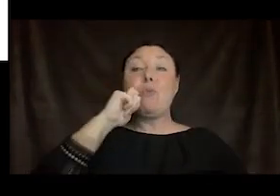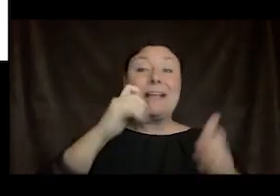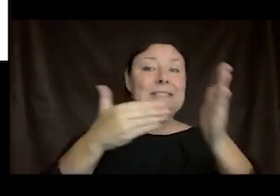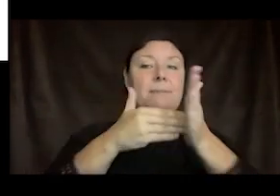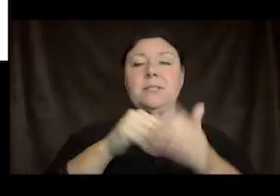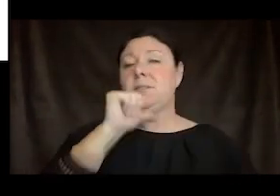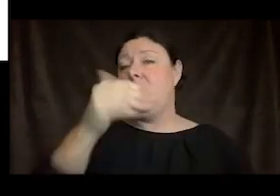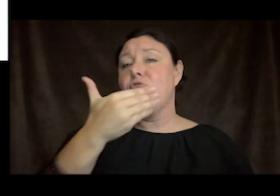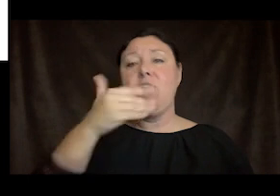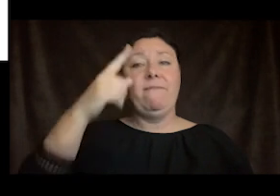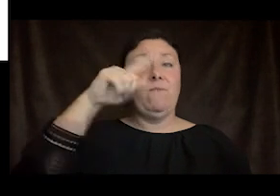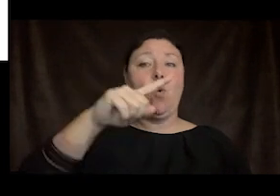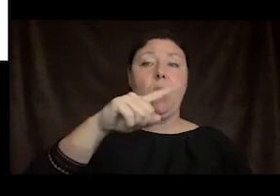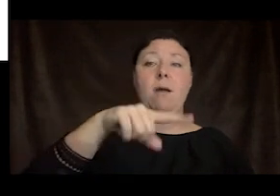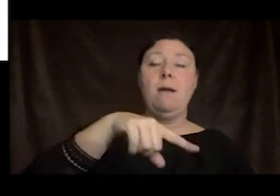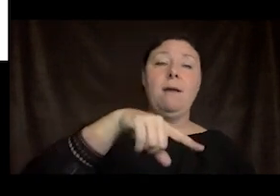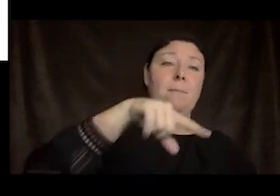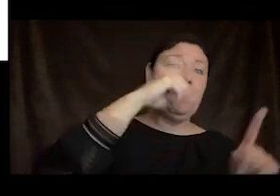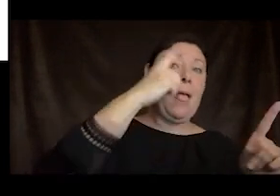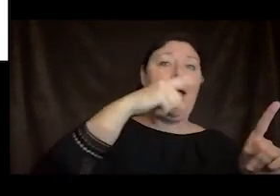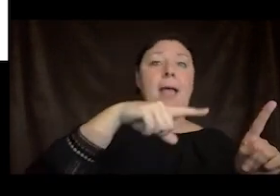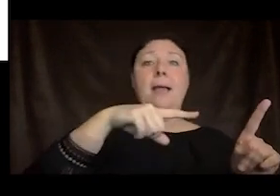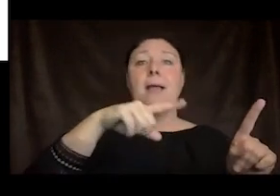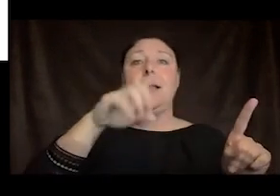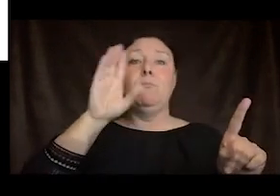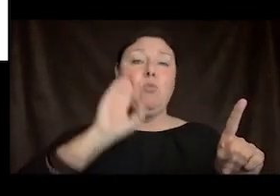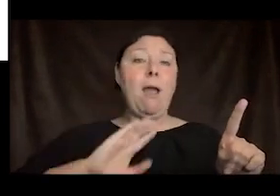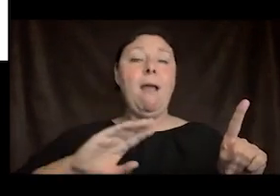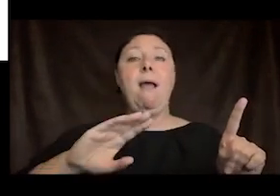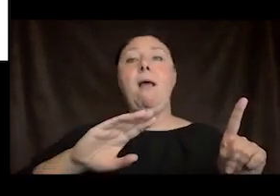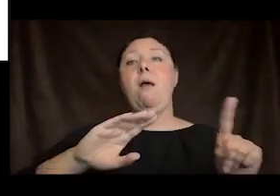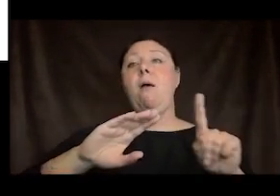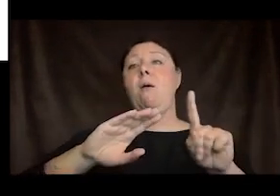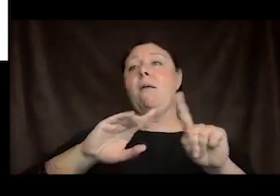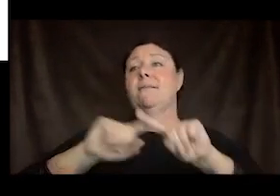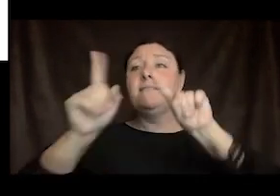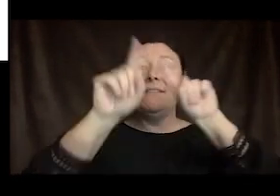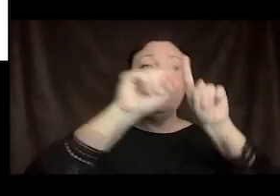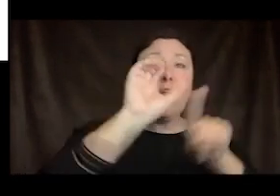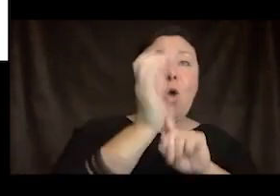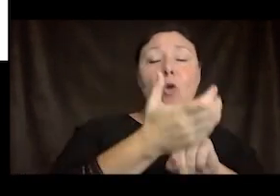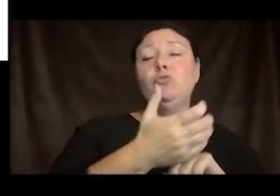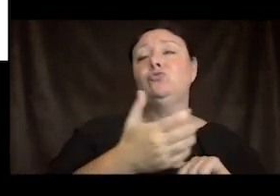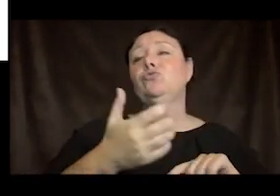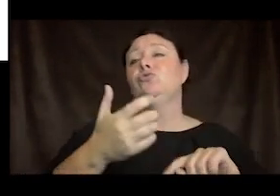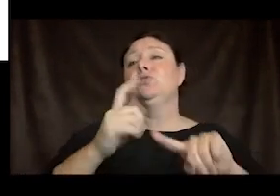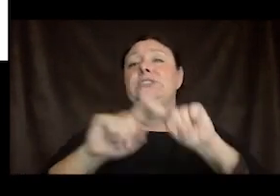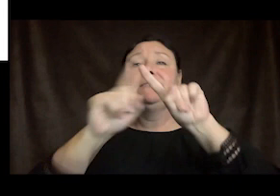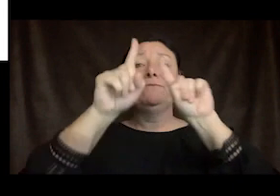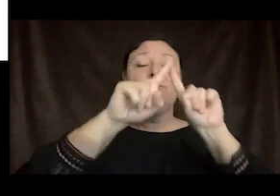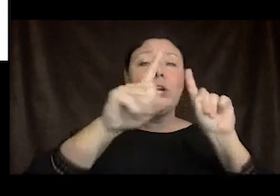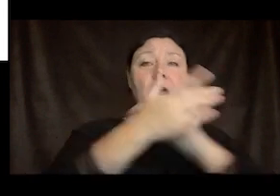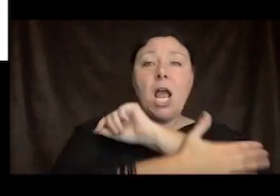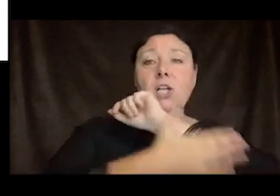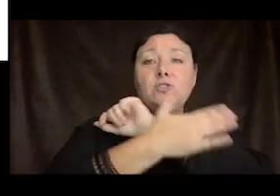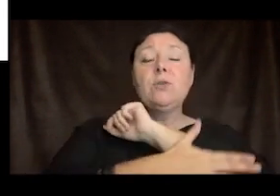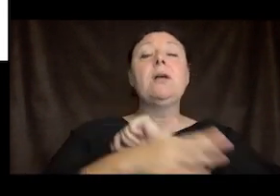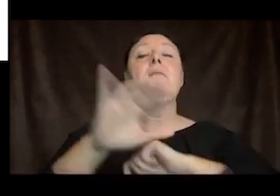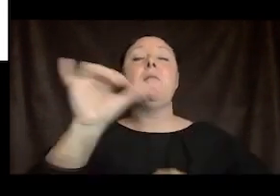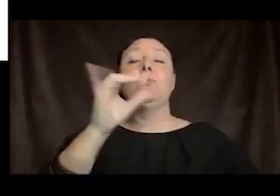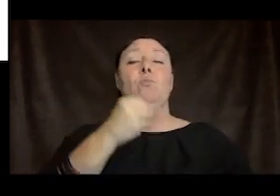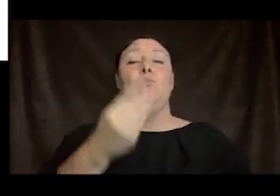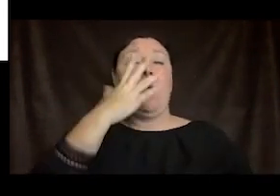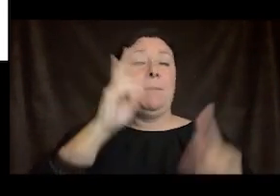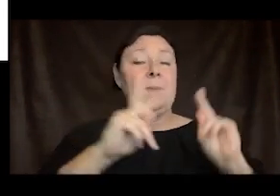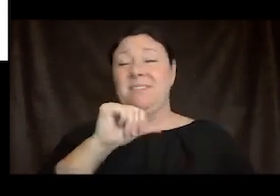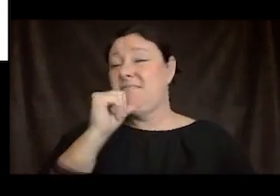It's not good for Black and brown people and indigenous people of color, but it also is not good for white